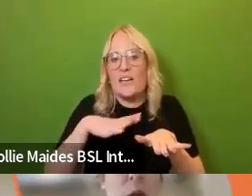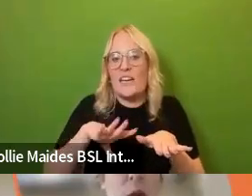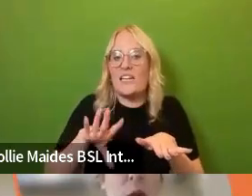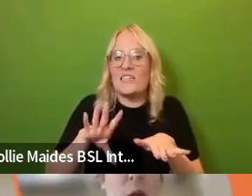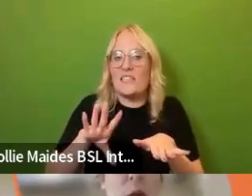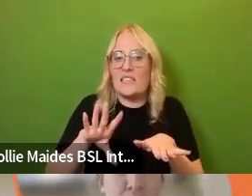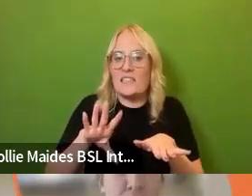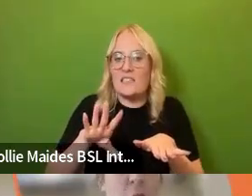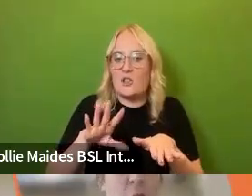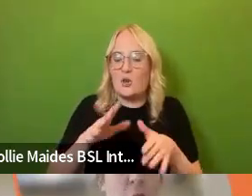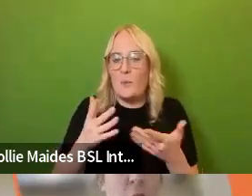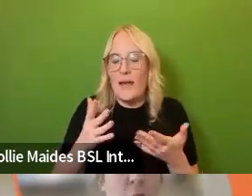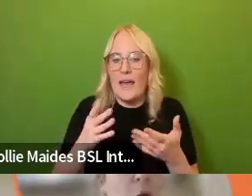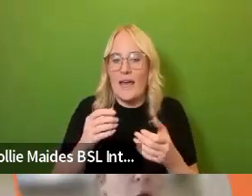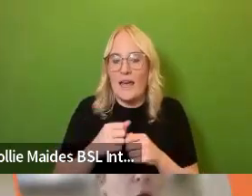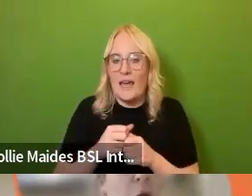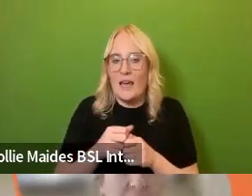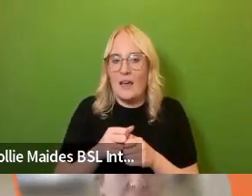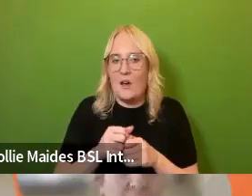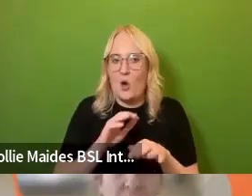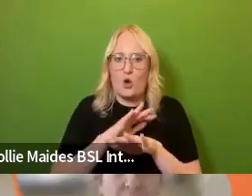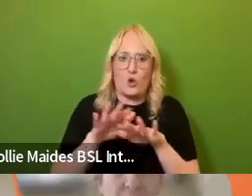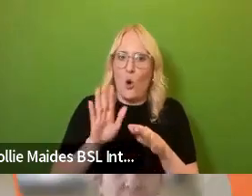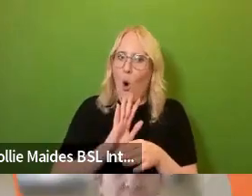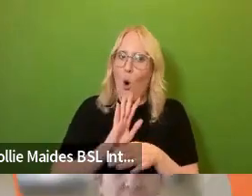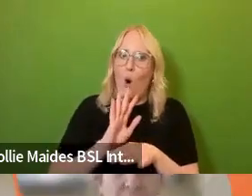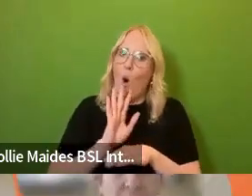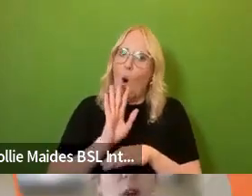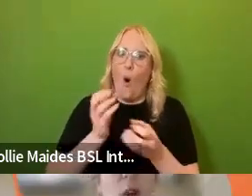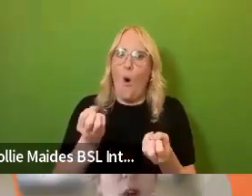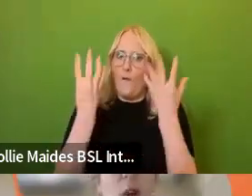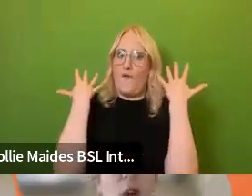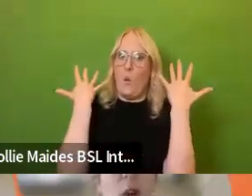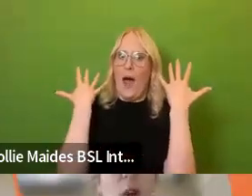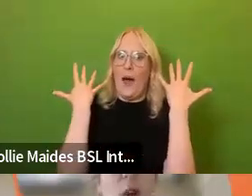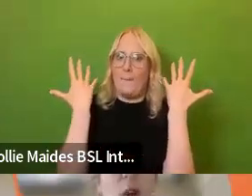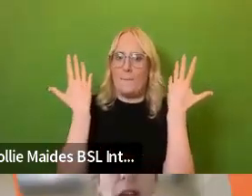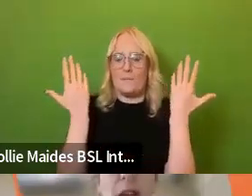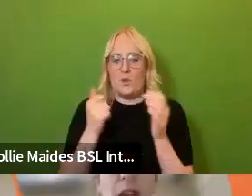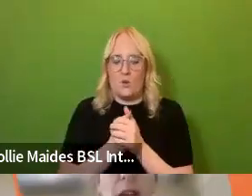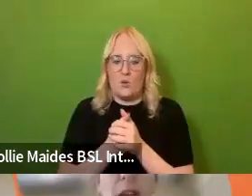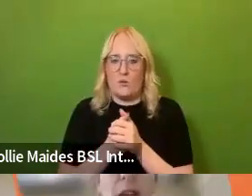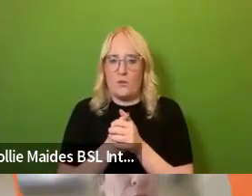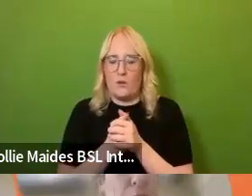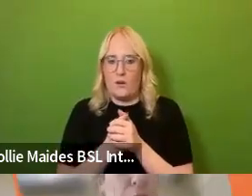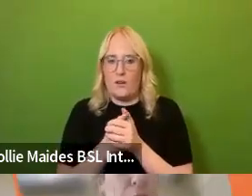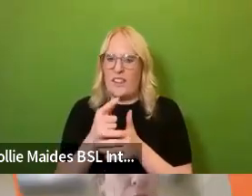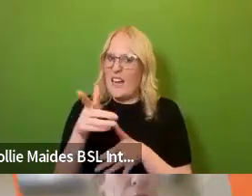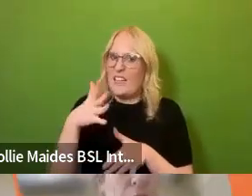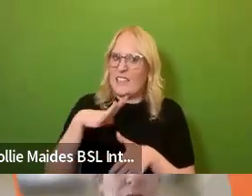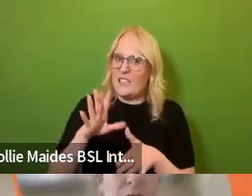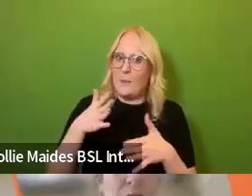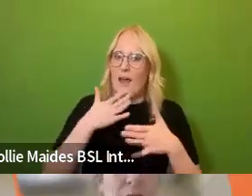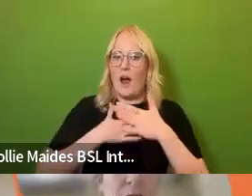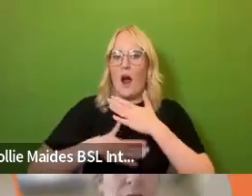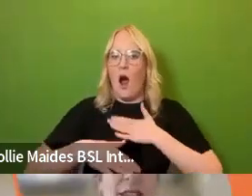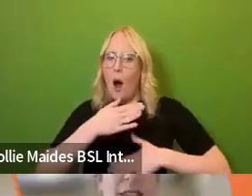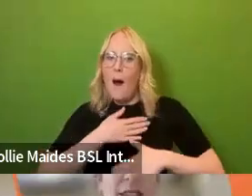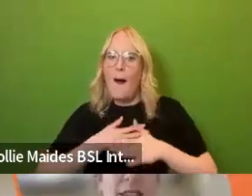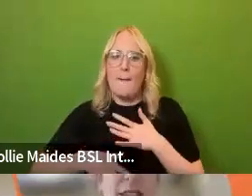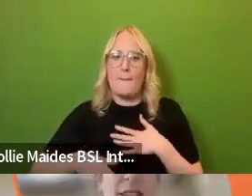of arousal, so not overstimulated, not understimulated, but calm and